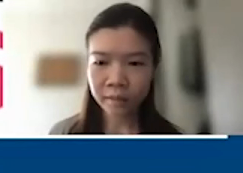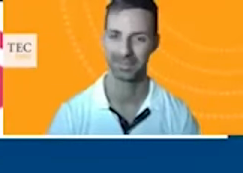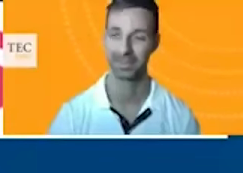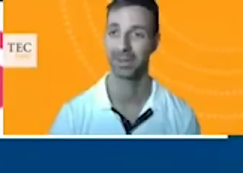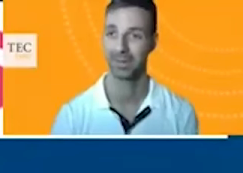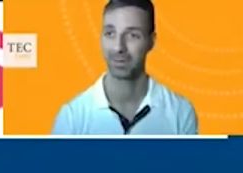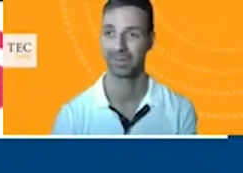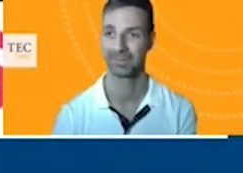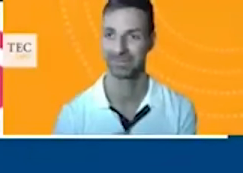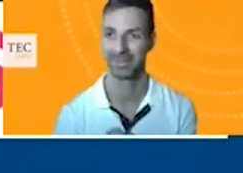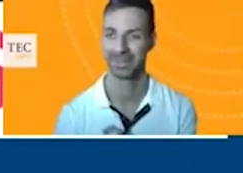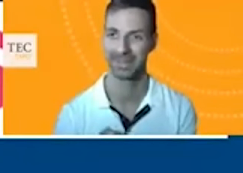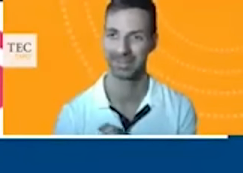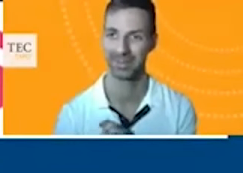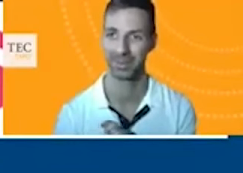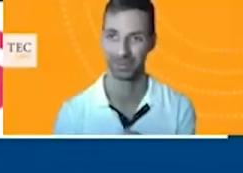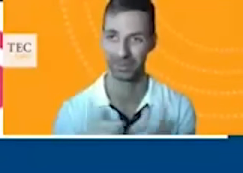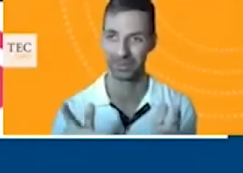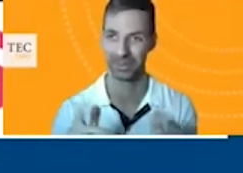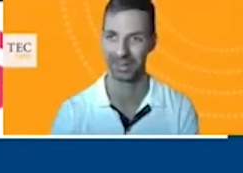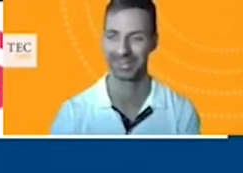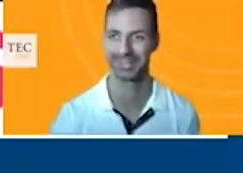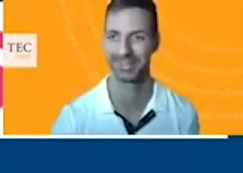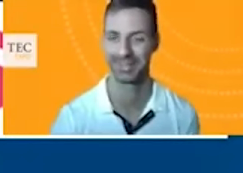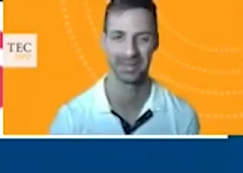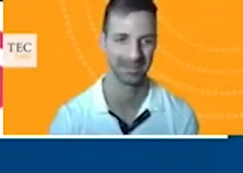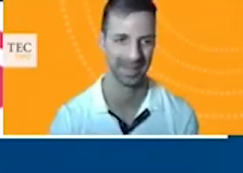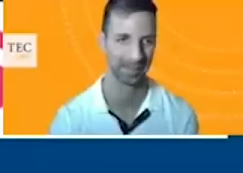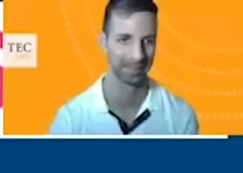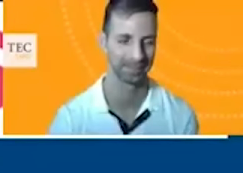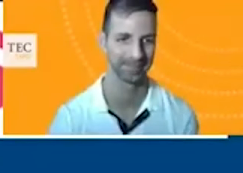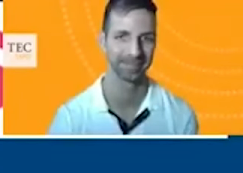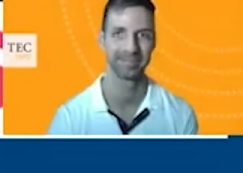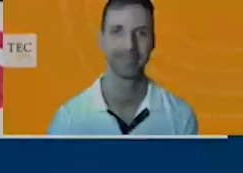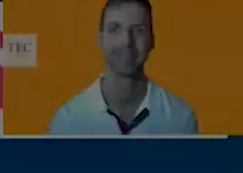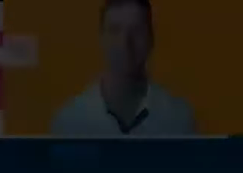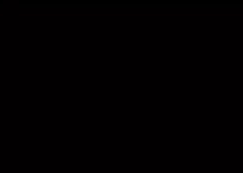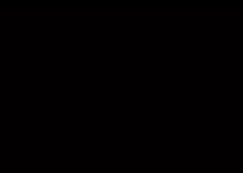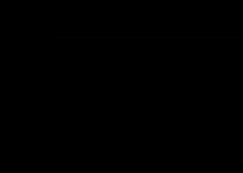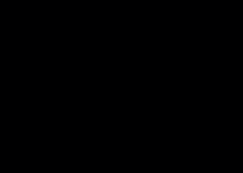Yeah, perfect. Thank you, everyone. Yeah, thanks, everyone. We'll see you there. Bye.